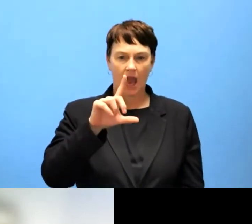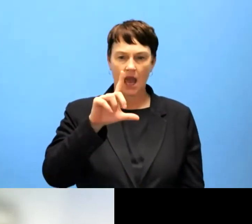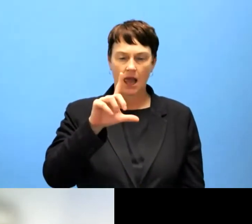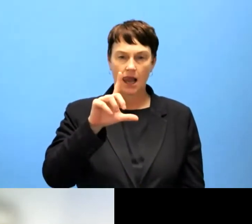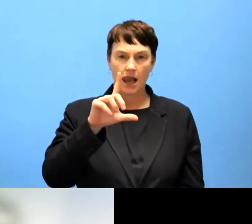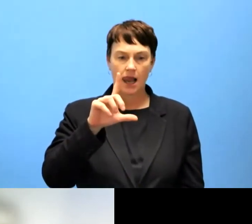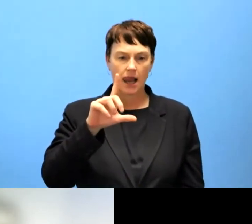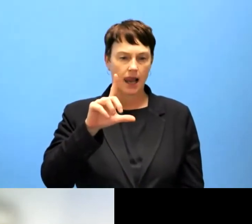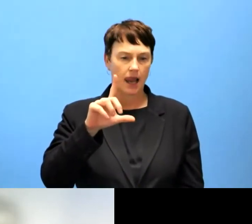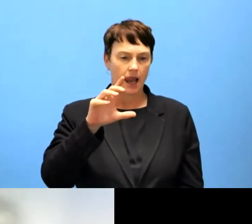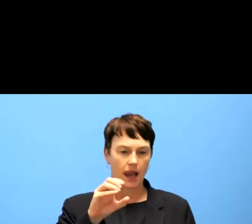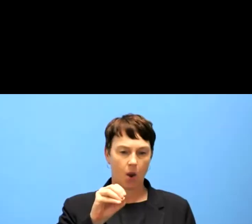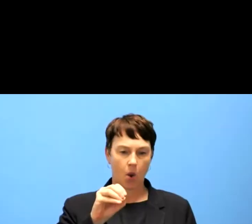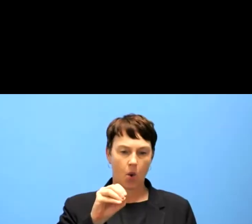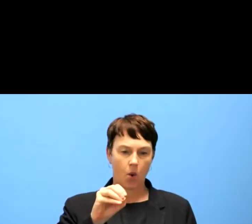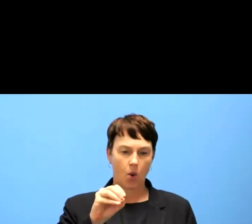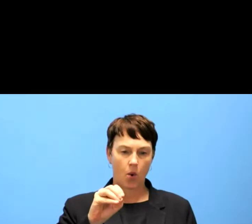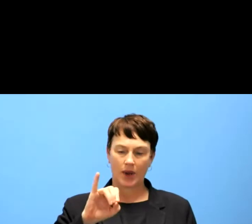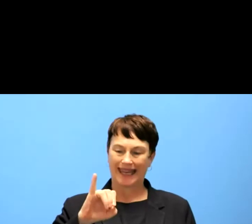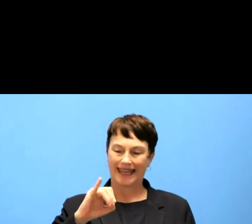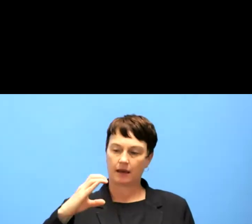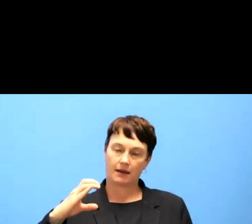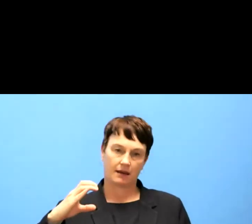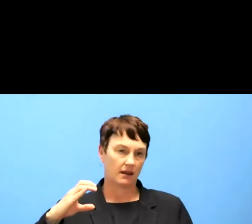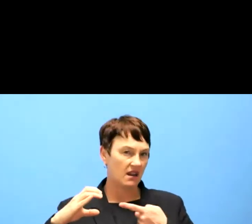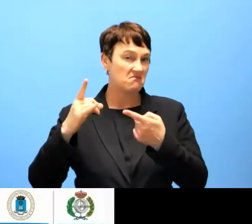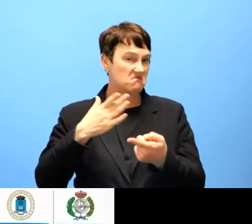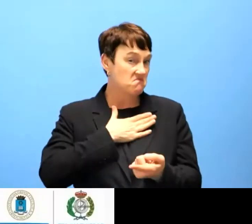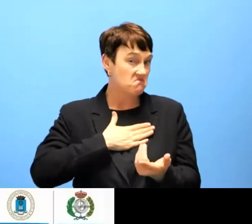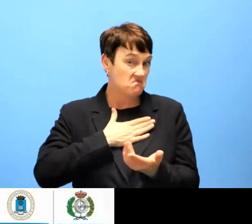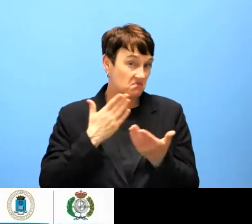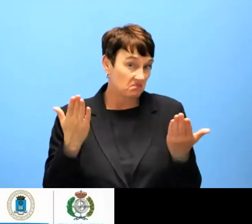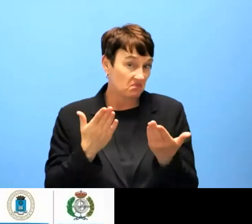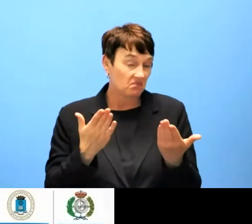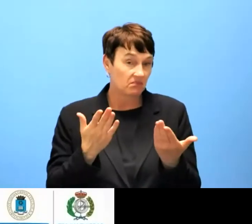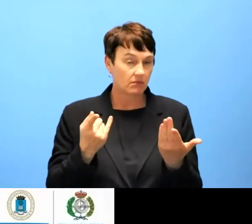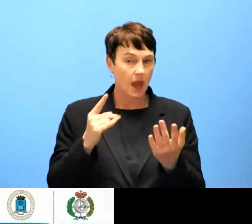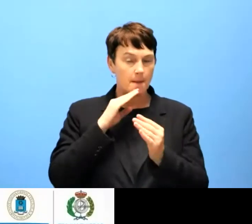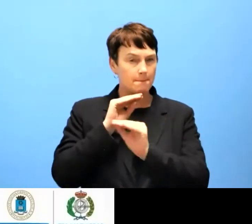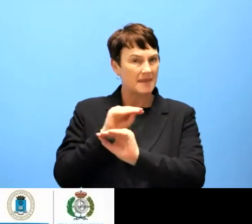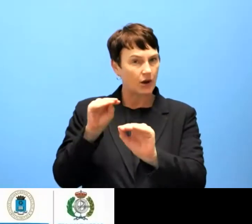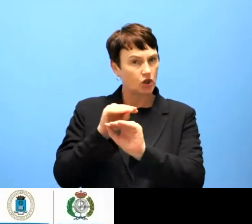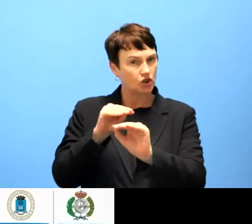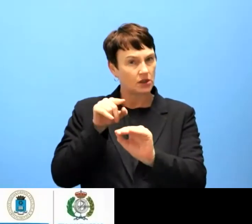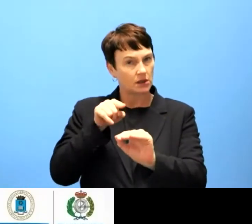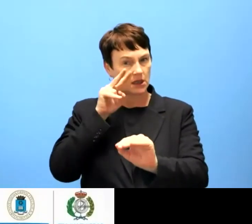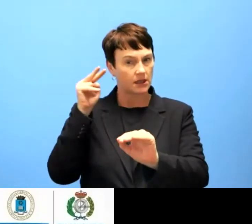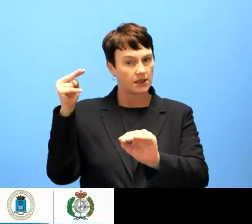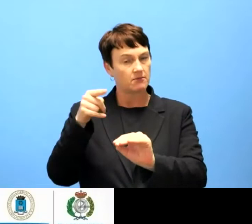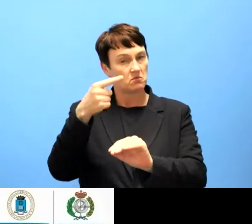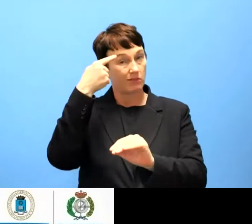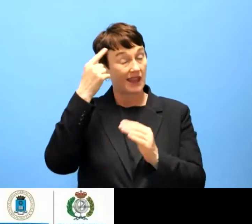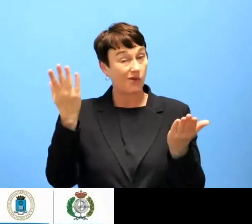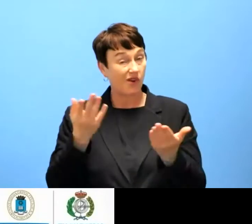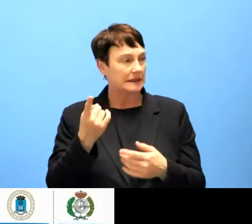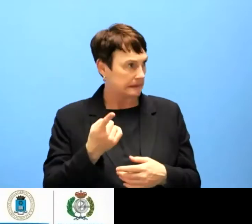to meet? You are kind of with me on the pedagogical side of things. What do you? Yep. We need it. I mean, clearly we need